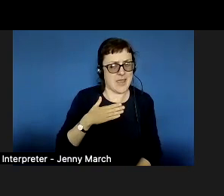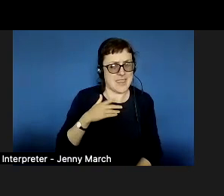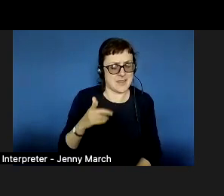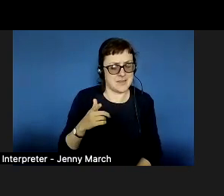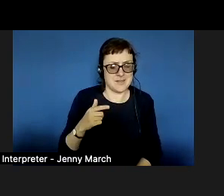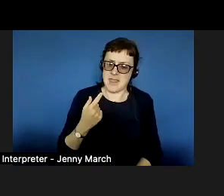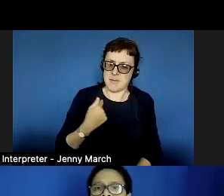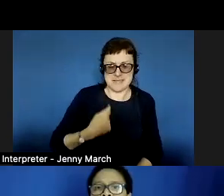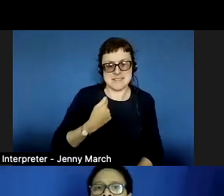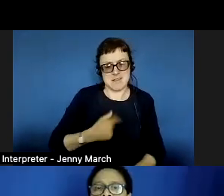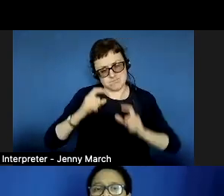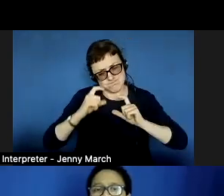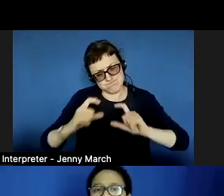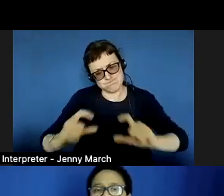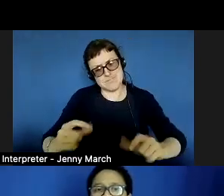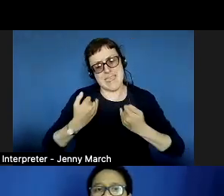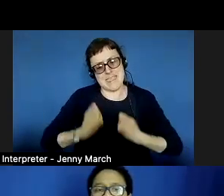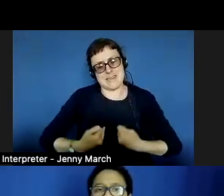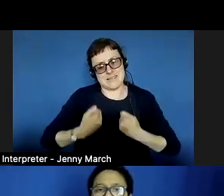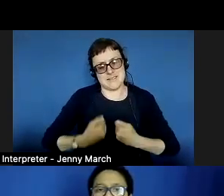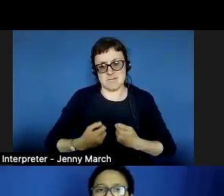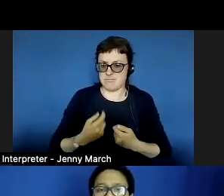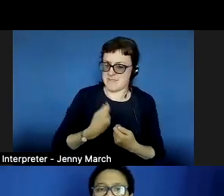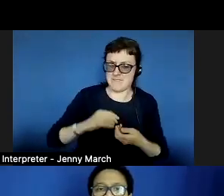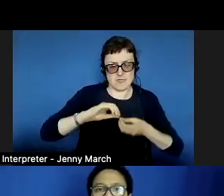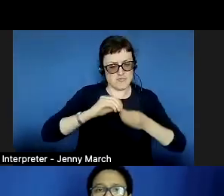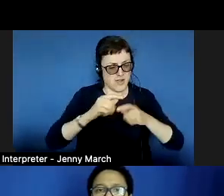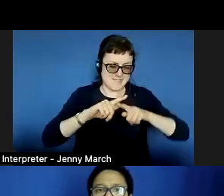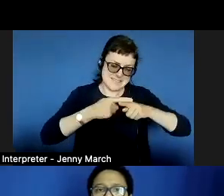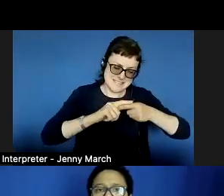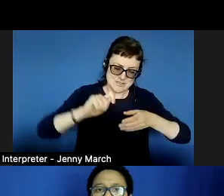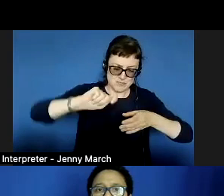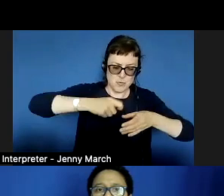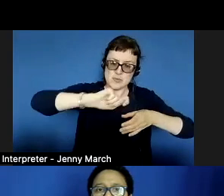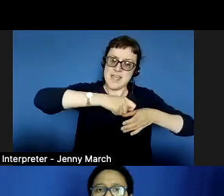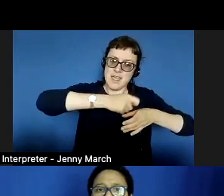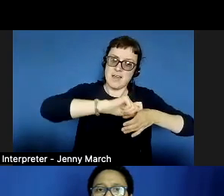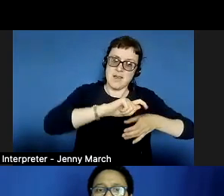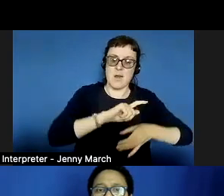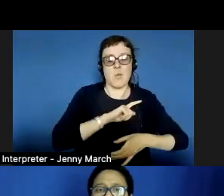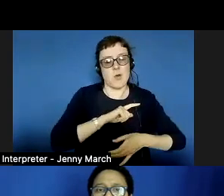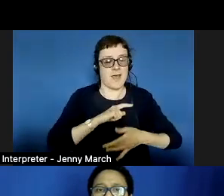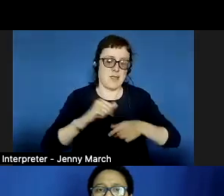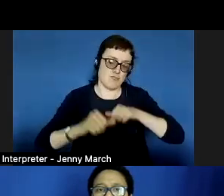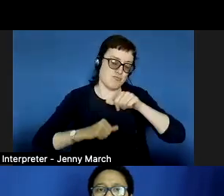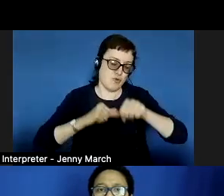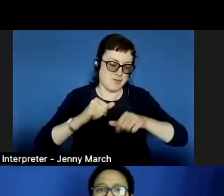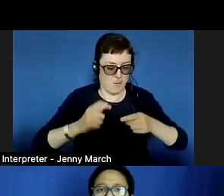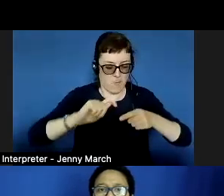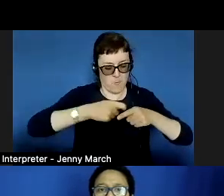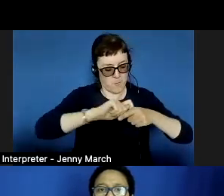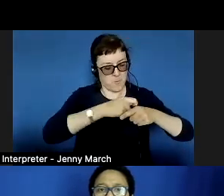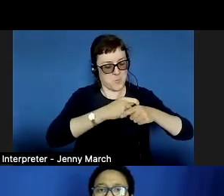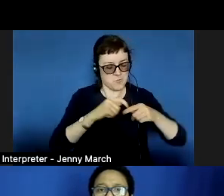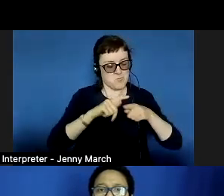chronically ill people, do crafts like knitting, like crochet, because the process of making something